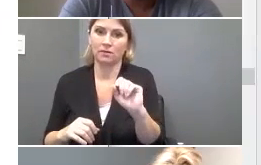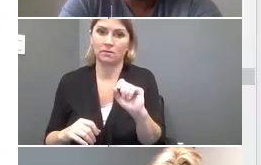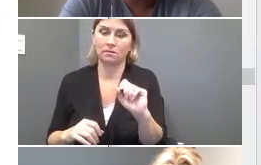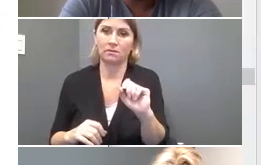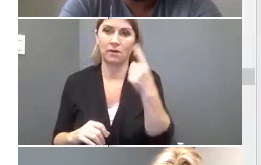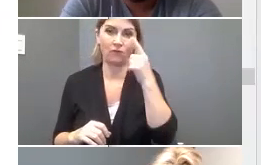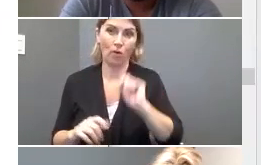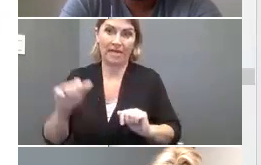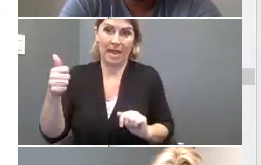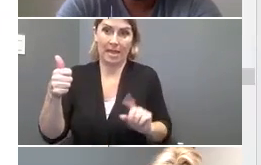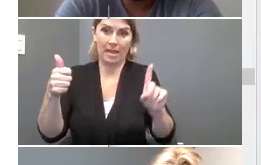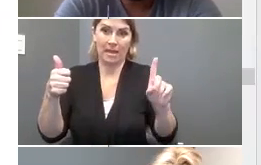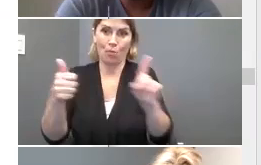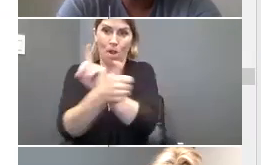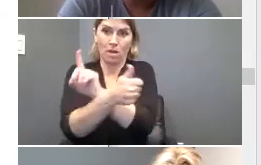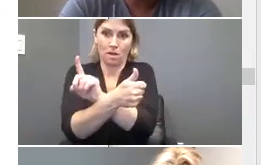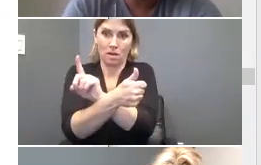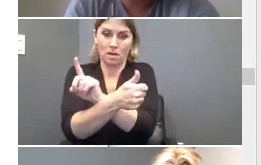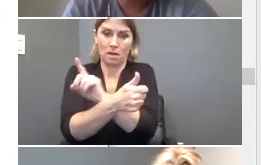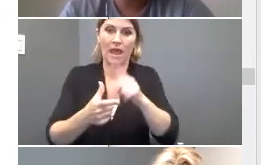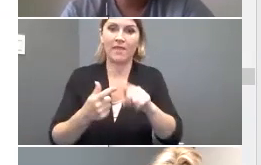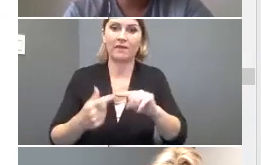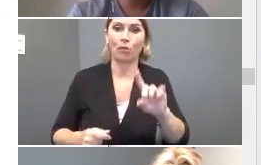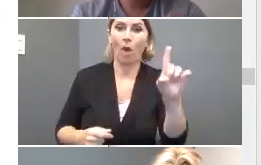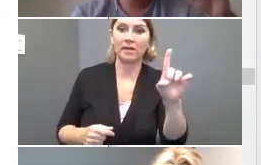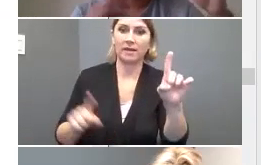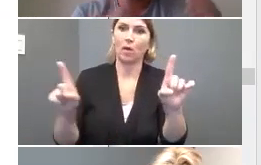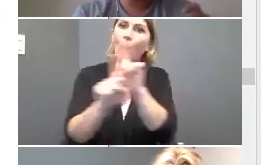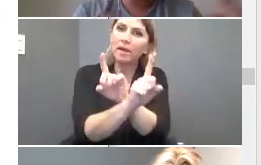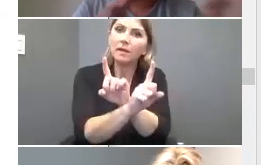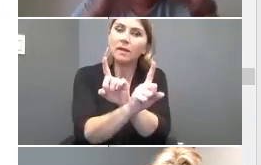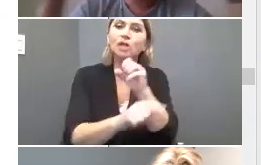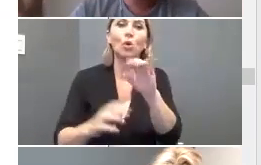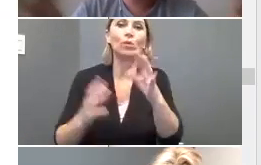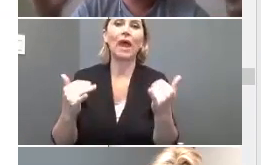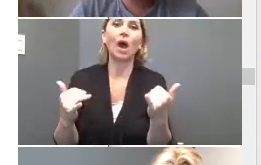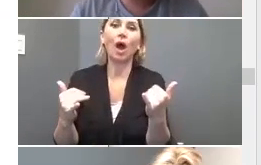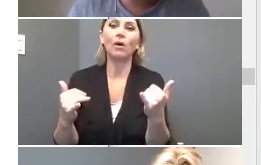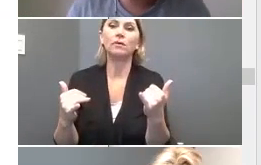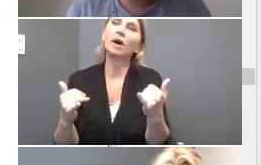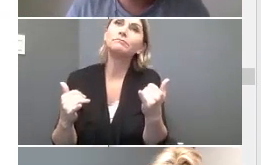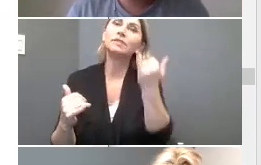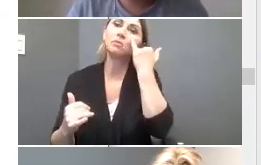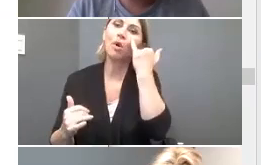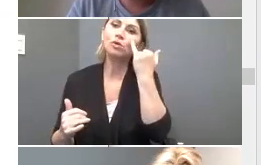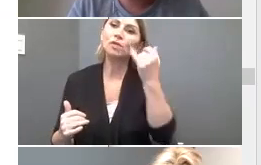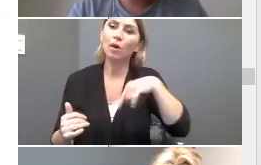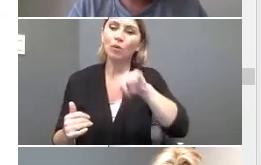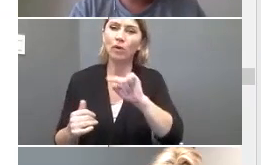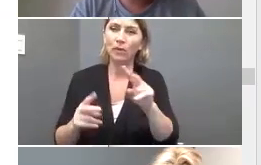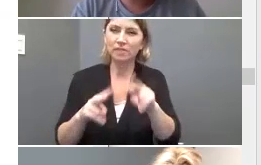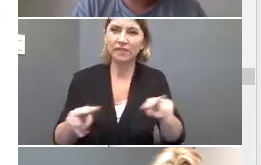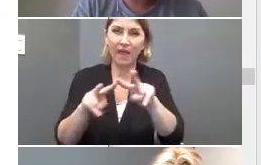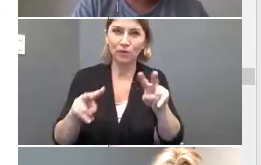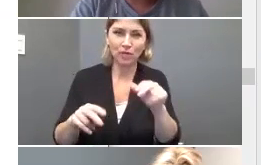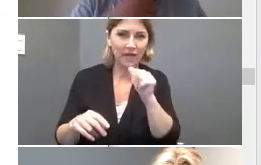For 10, I have a 1 here. And for 1, I have a 1 here. Right. So now, or let's say the remainder of those values are not there.